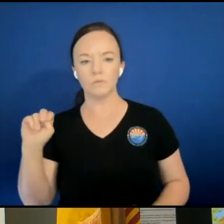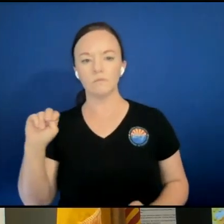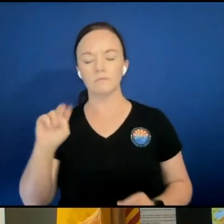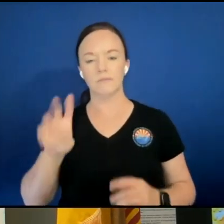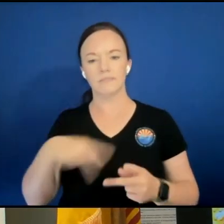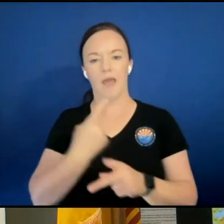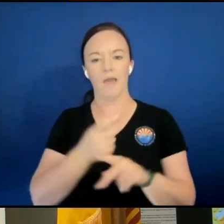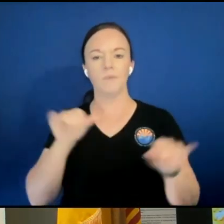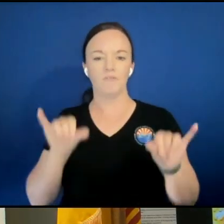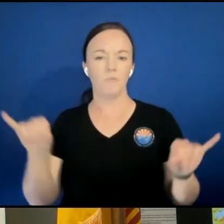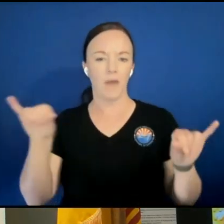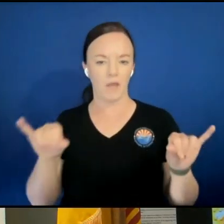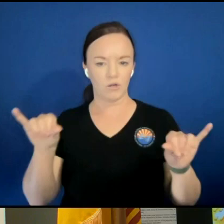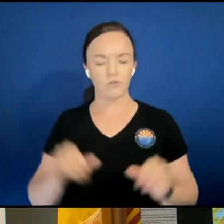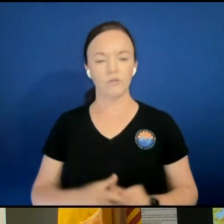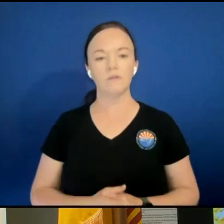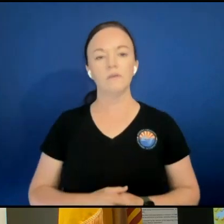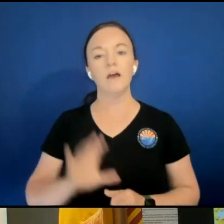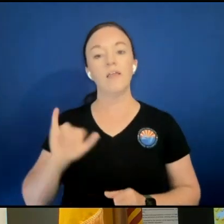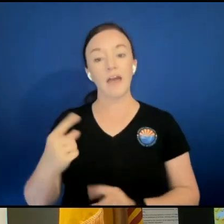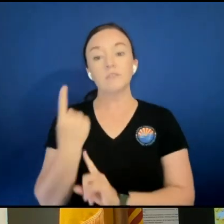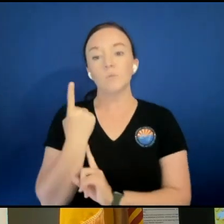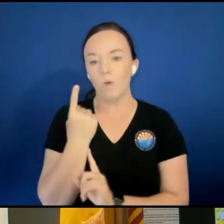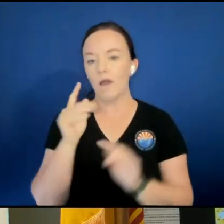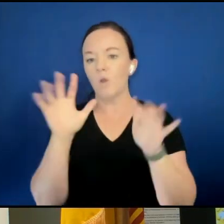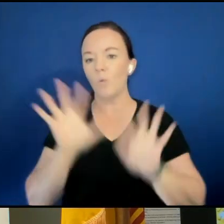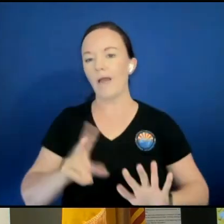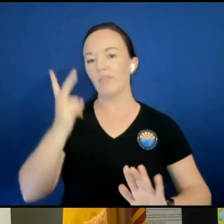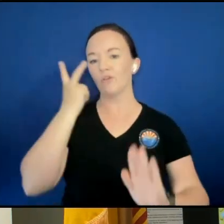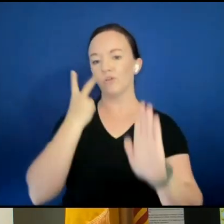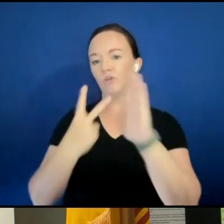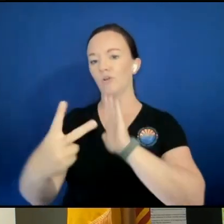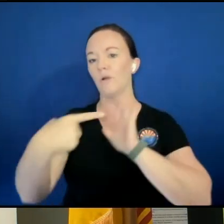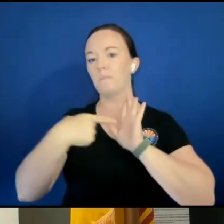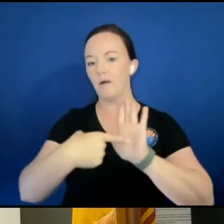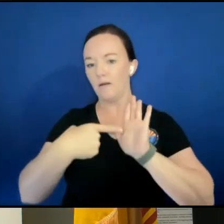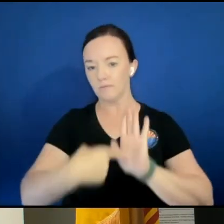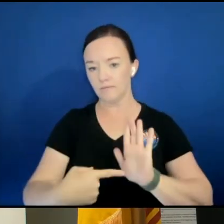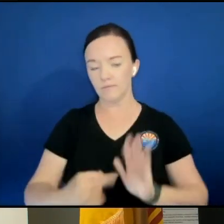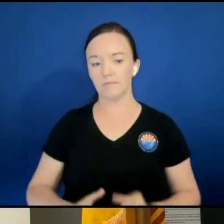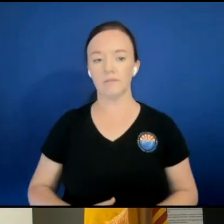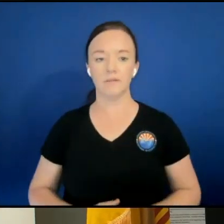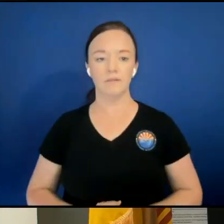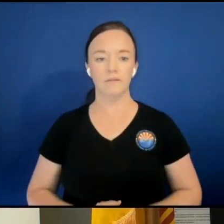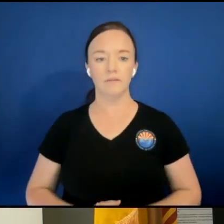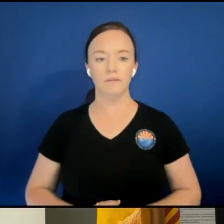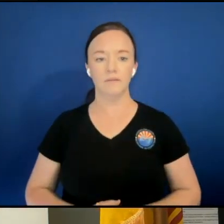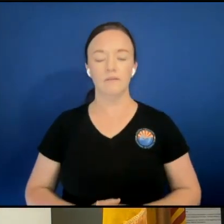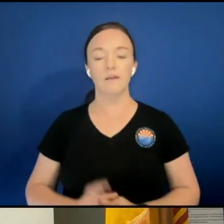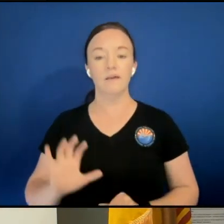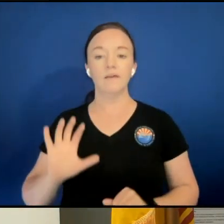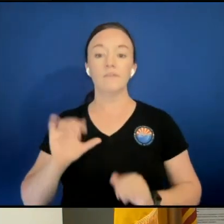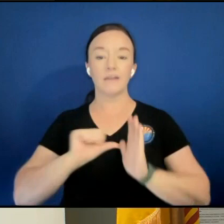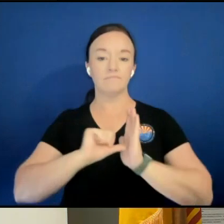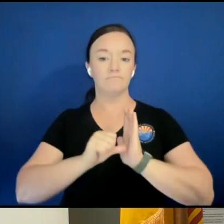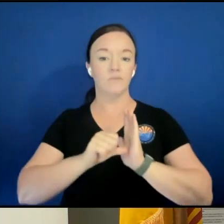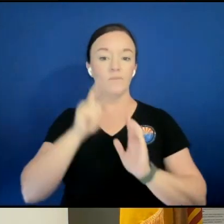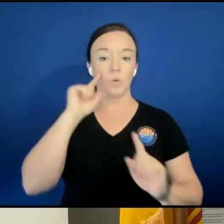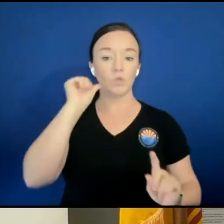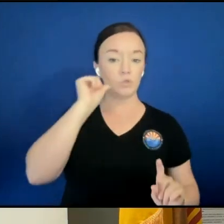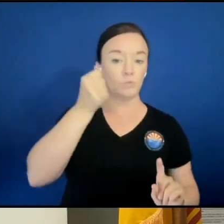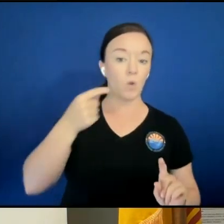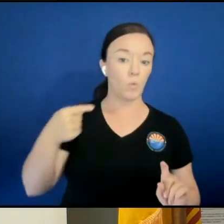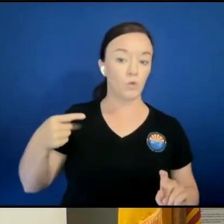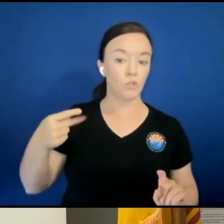a look at one of our weather models, and this is a highlight for tomorrow, for Thursday, and how the